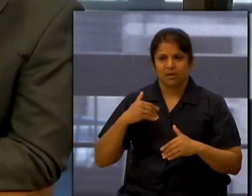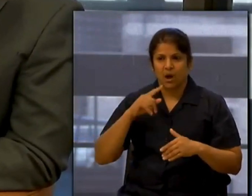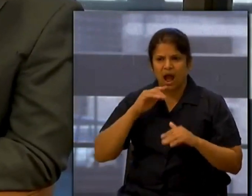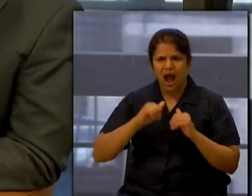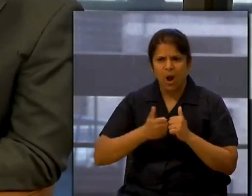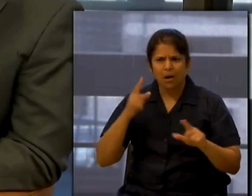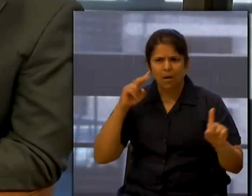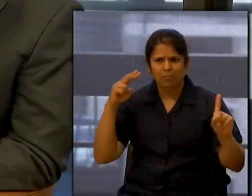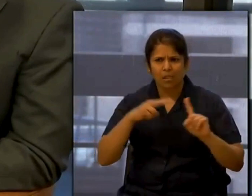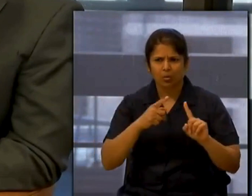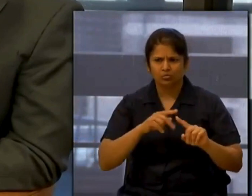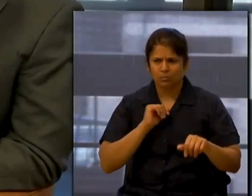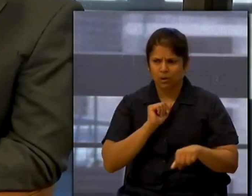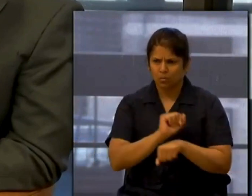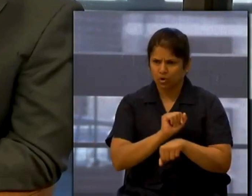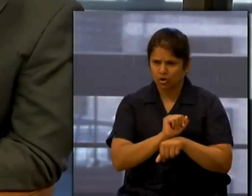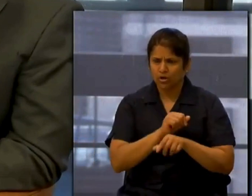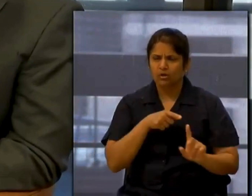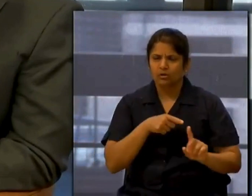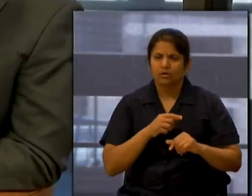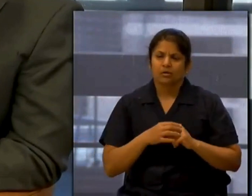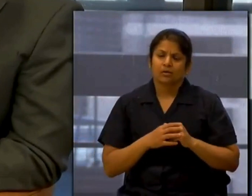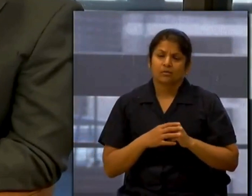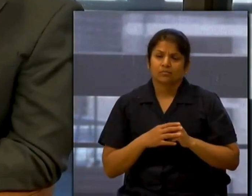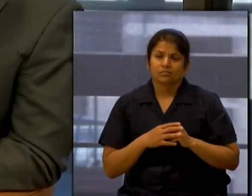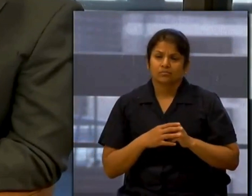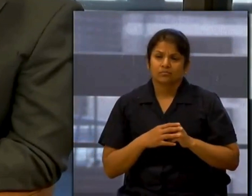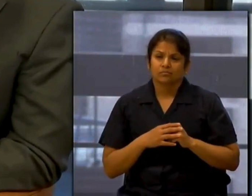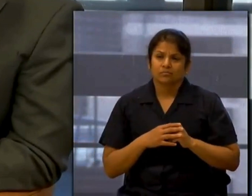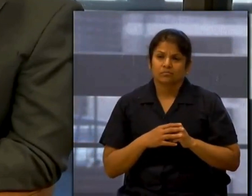and that was when you were talking about the